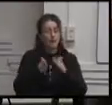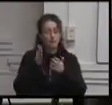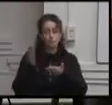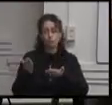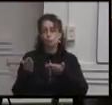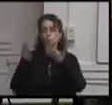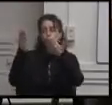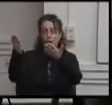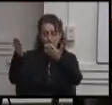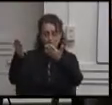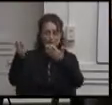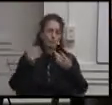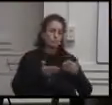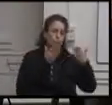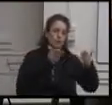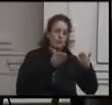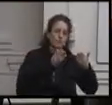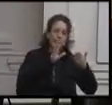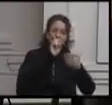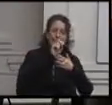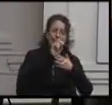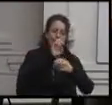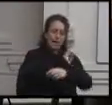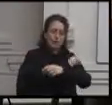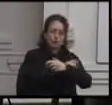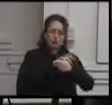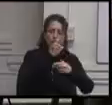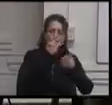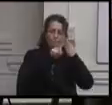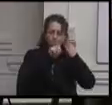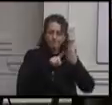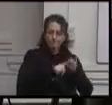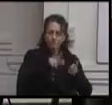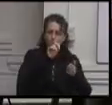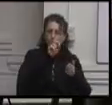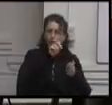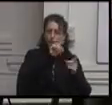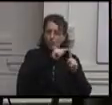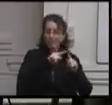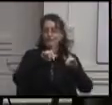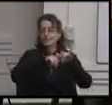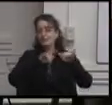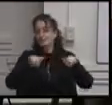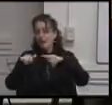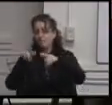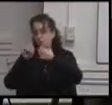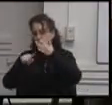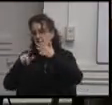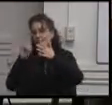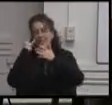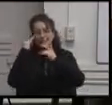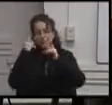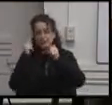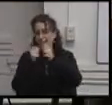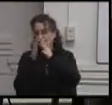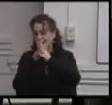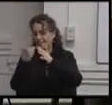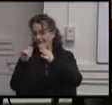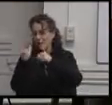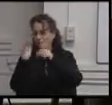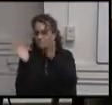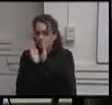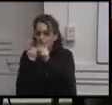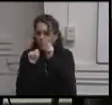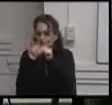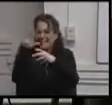It's a complicated building, and it's something that professionals really need to look at and see what are the effects of doing different things. And so we want to see